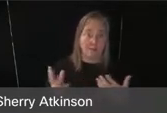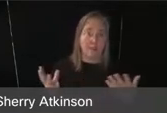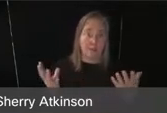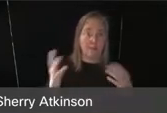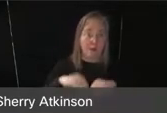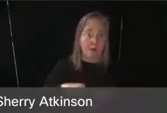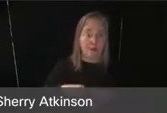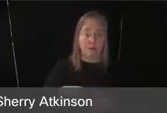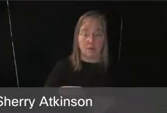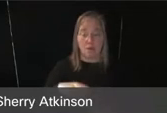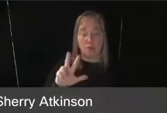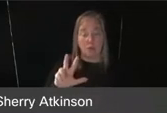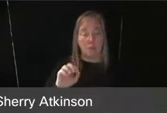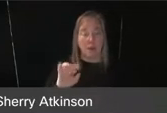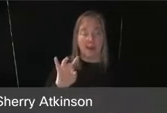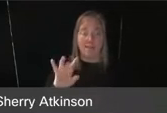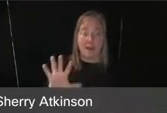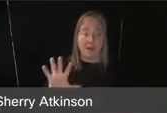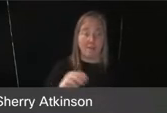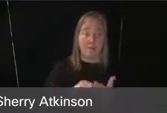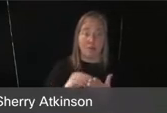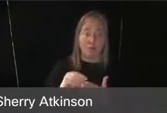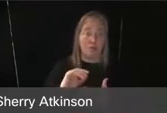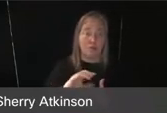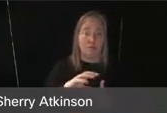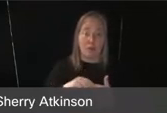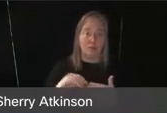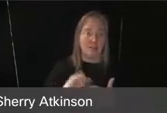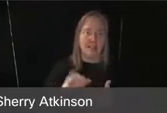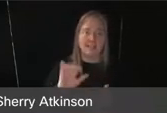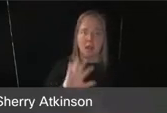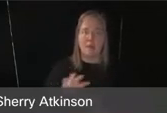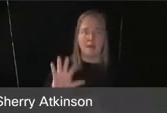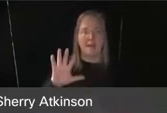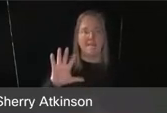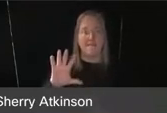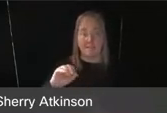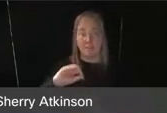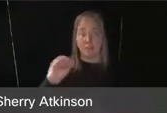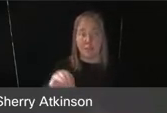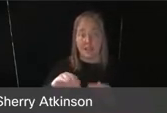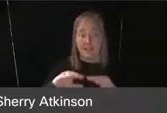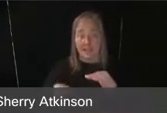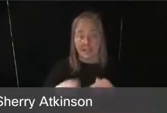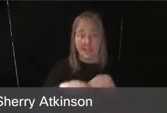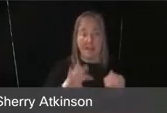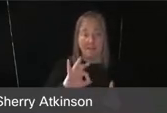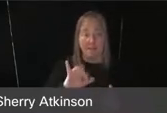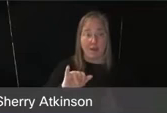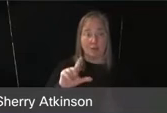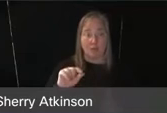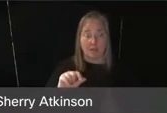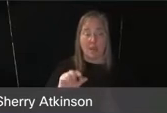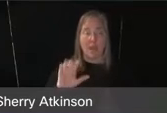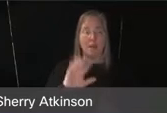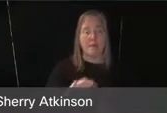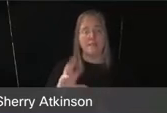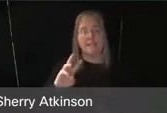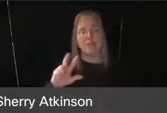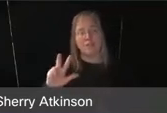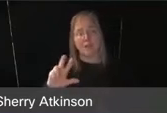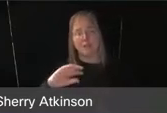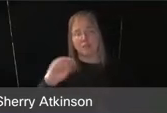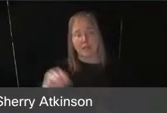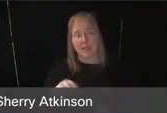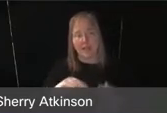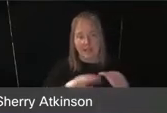$3.85 million is about 50% less than the fiscal year 20, about 63% less than fiscal year